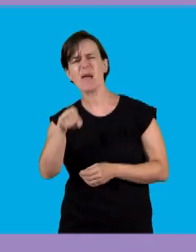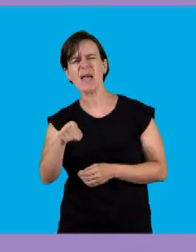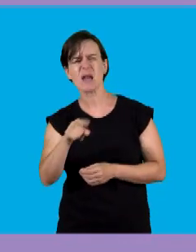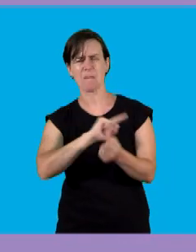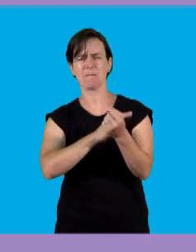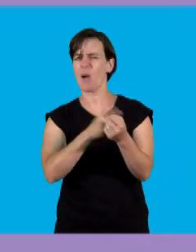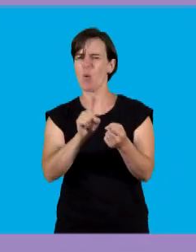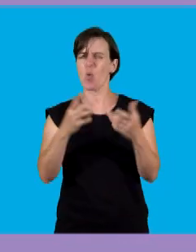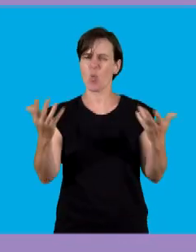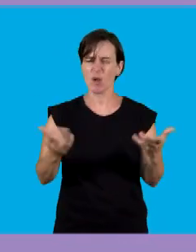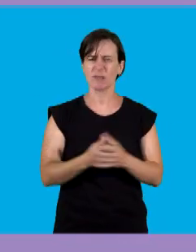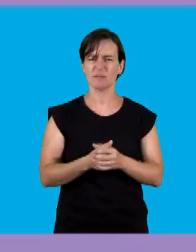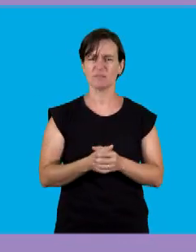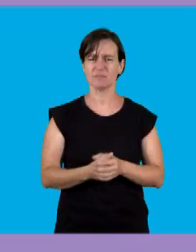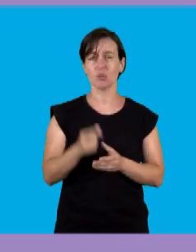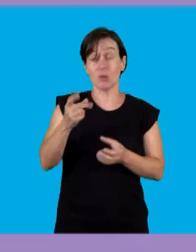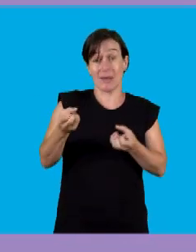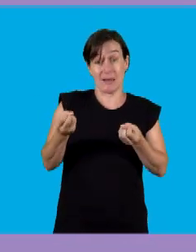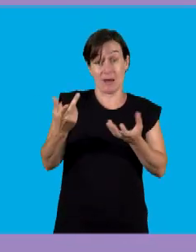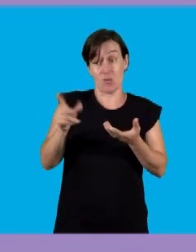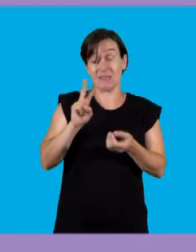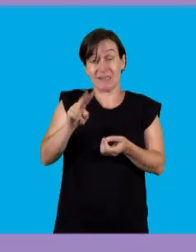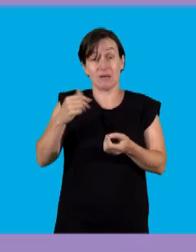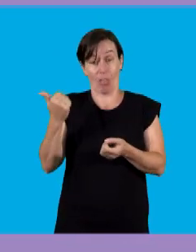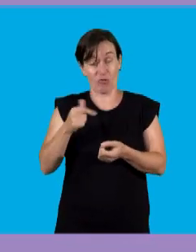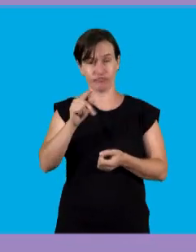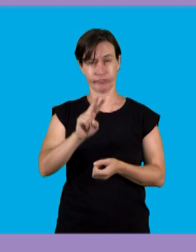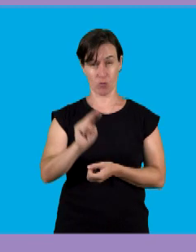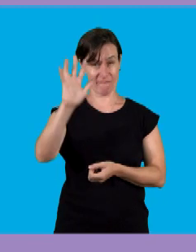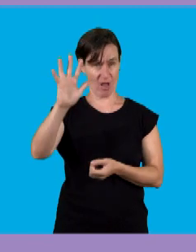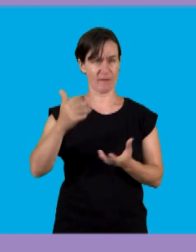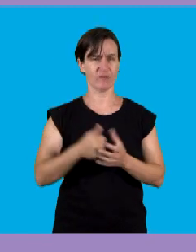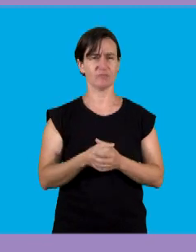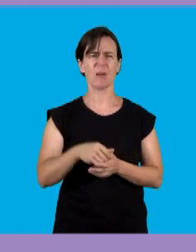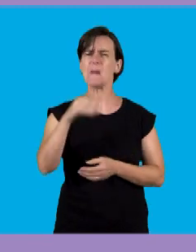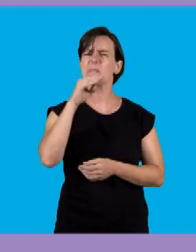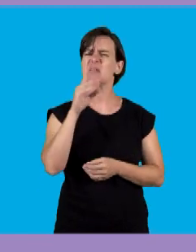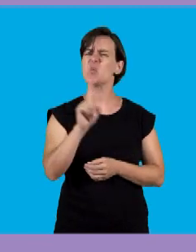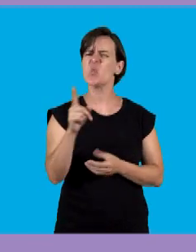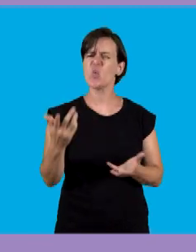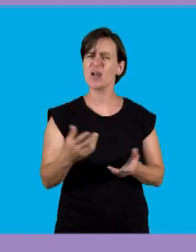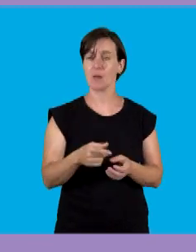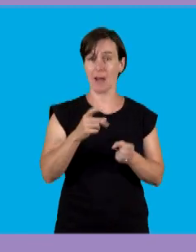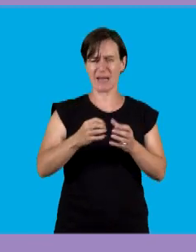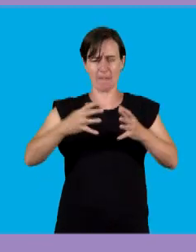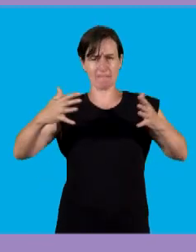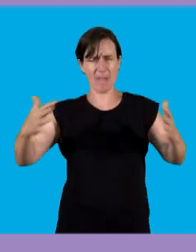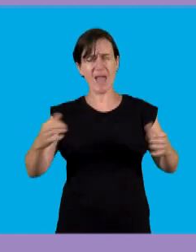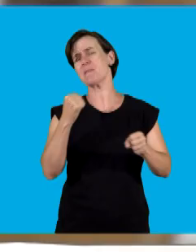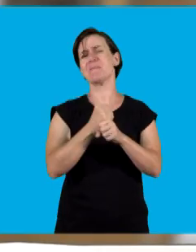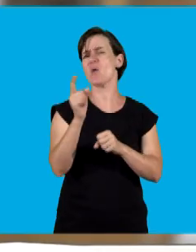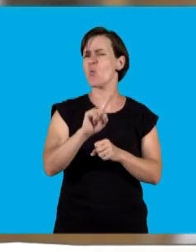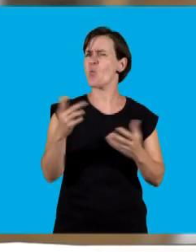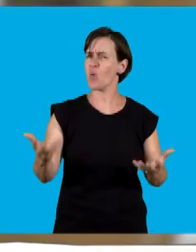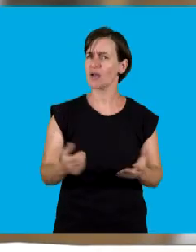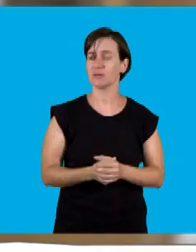that example that we just looked at of a 2 exponent 5. So what does this mean? This means that our base